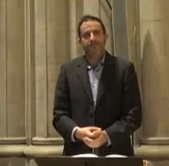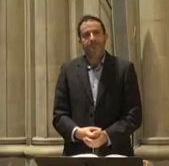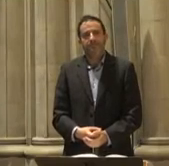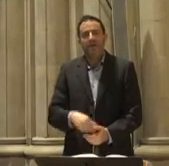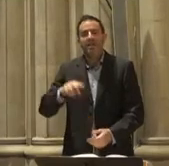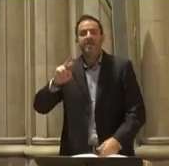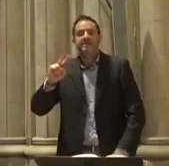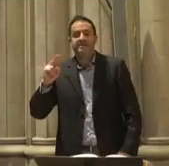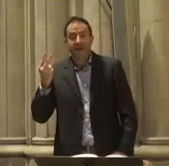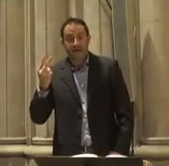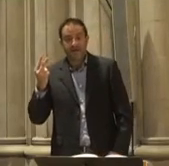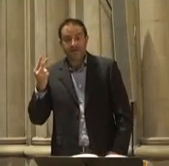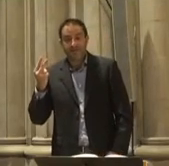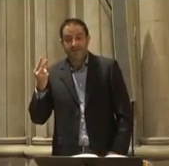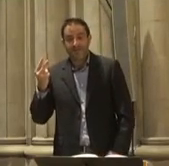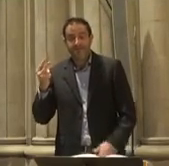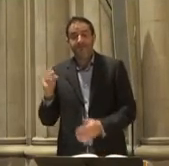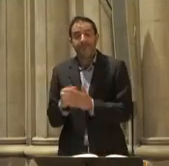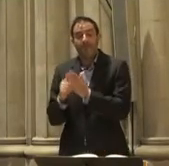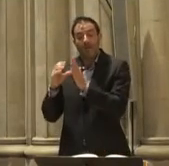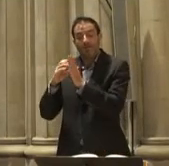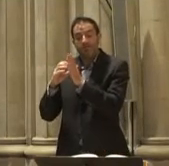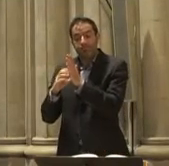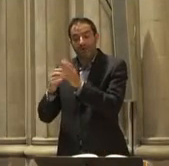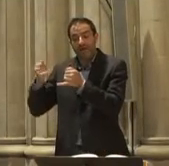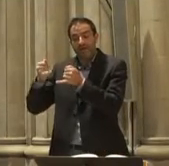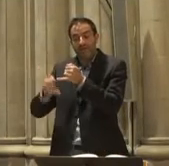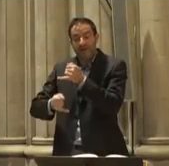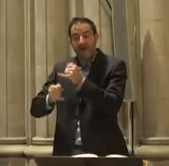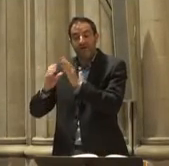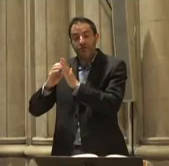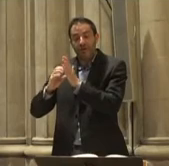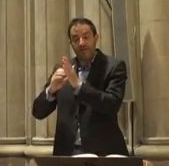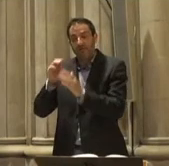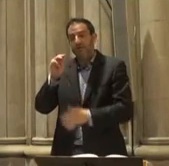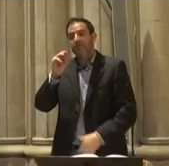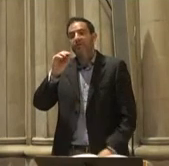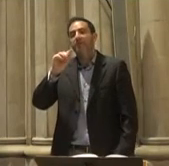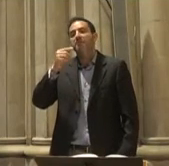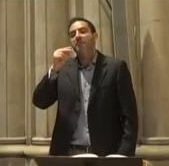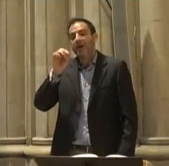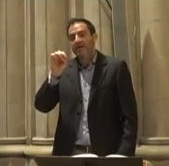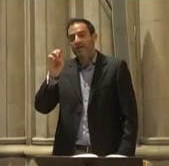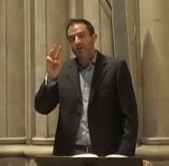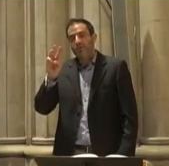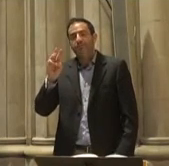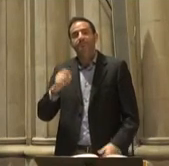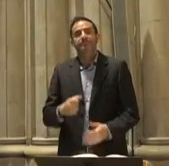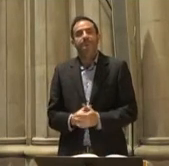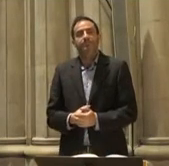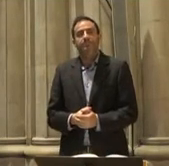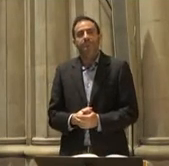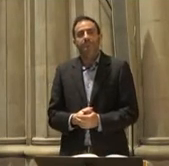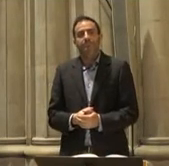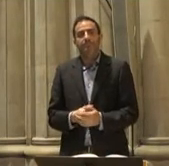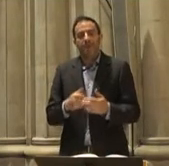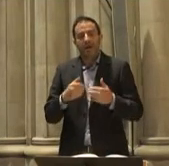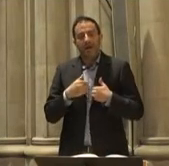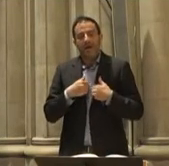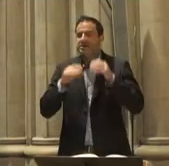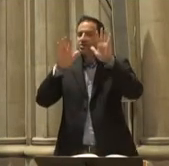The second passage from the final chapter of Matthew's Gospel includes the Great